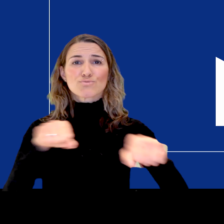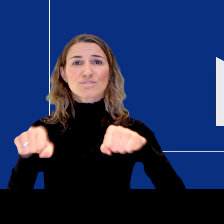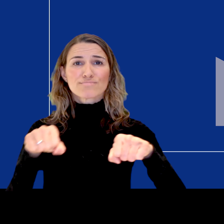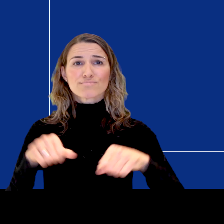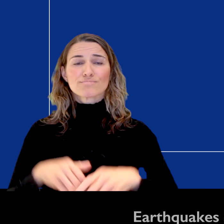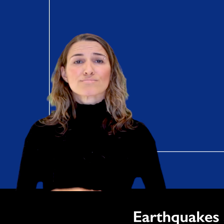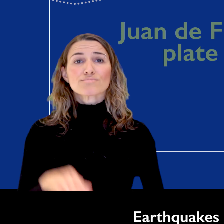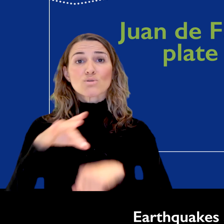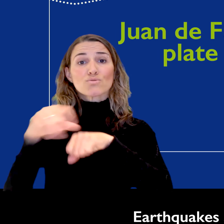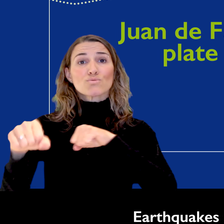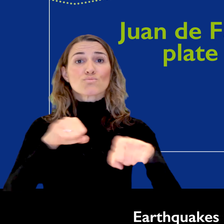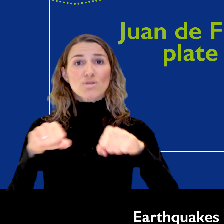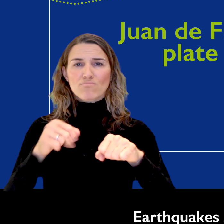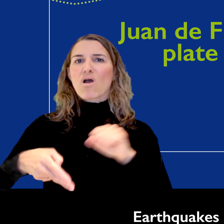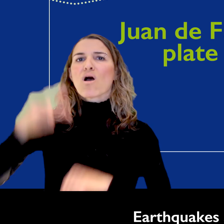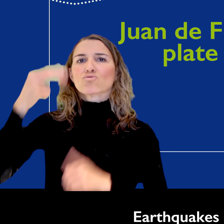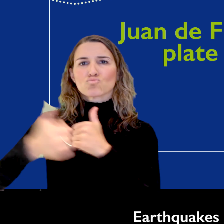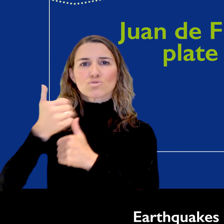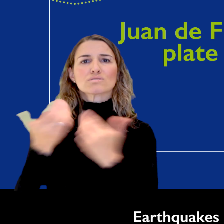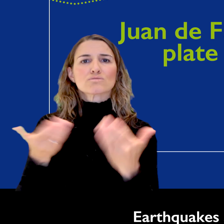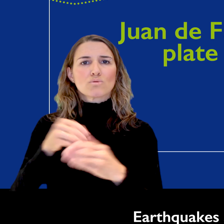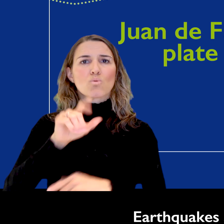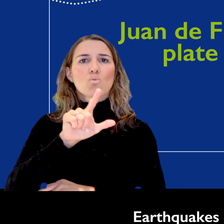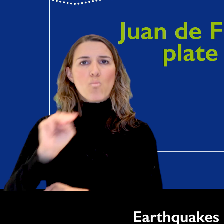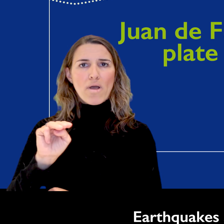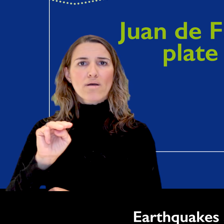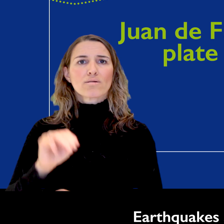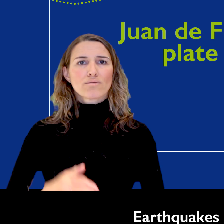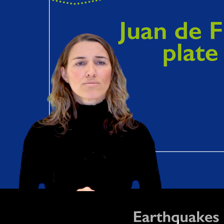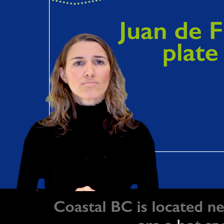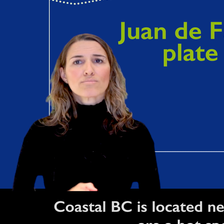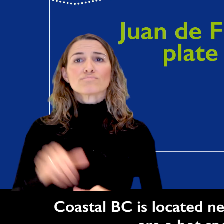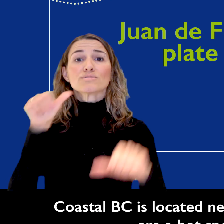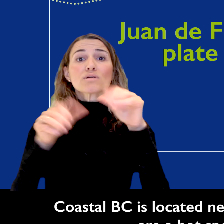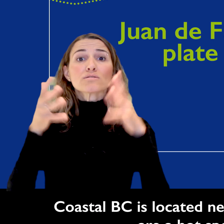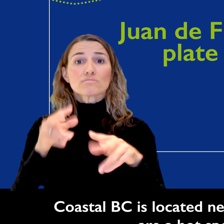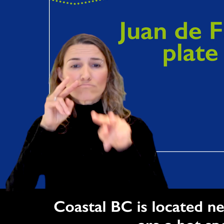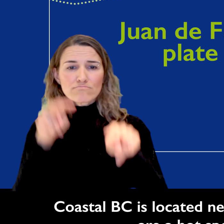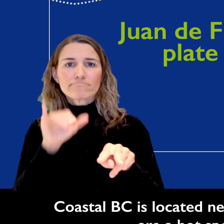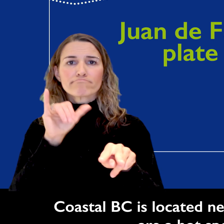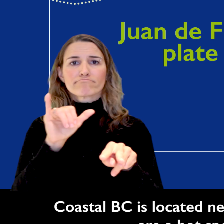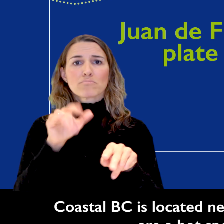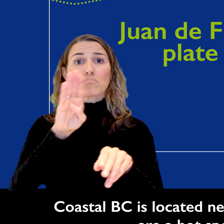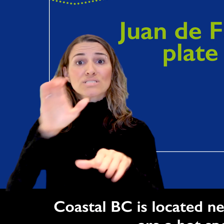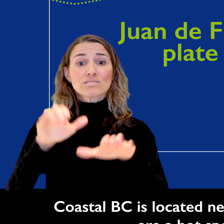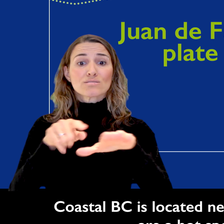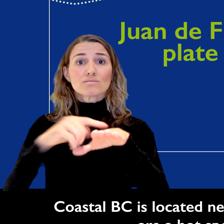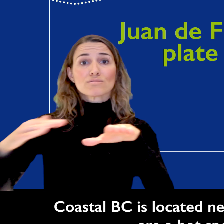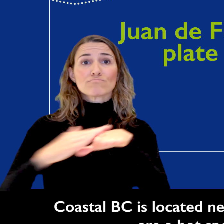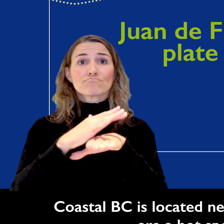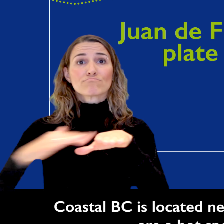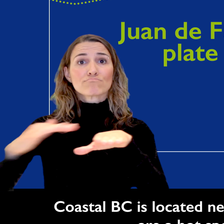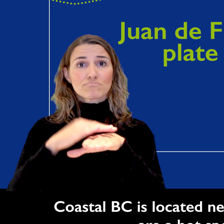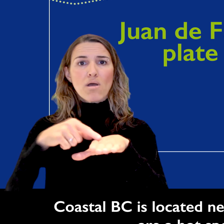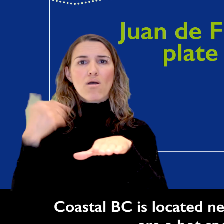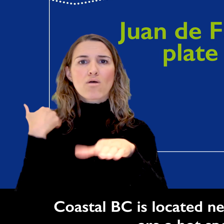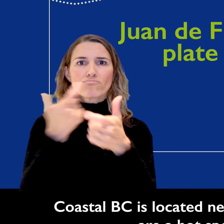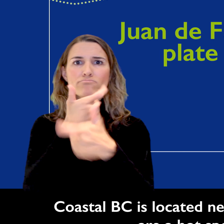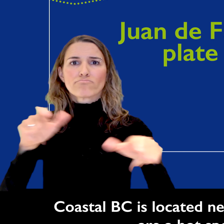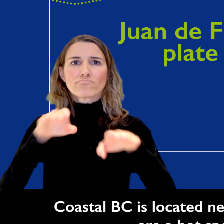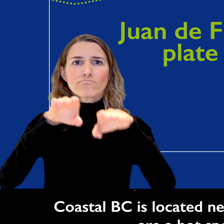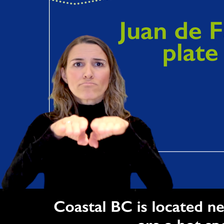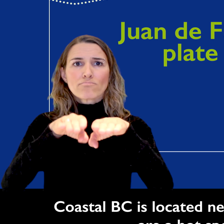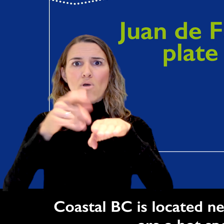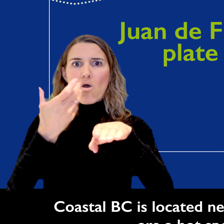Earthquakes. Earthquakes are a high risk in the Lower Mainland. Coastal BC is located near 2 major plates